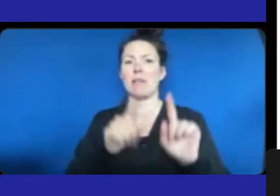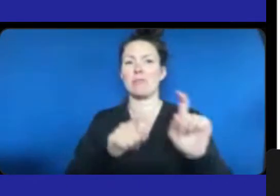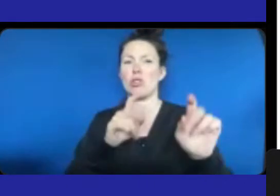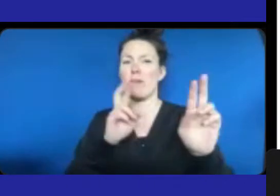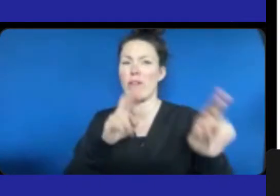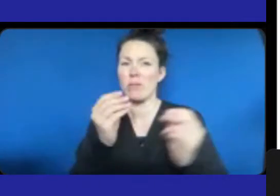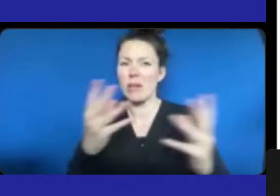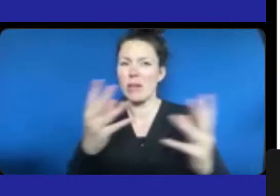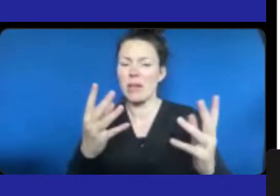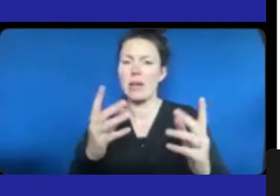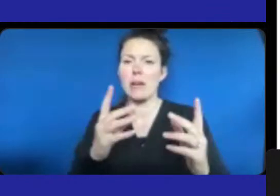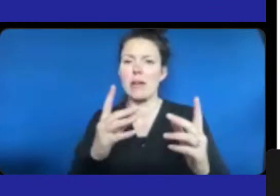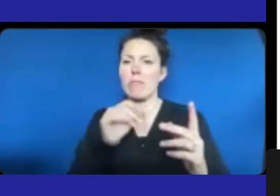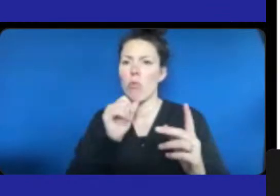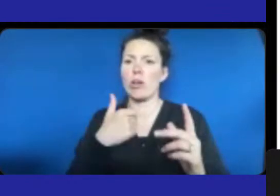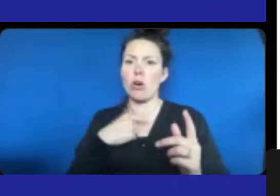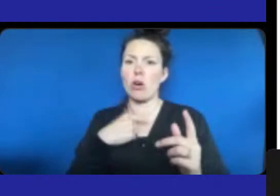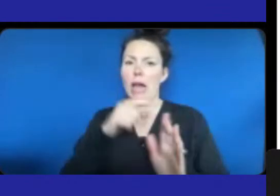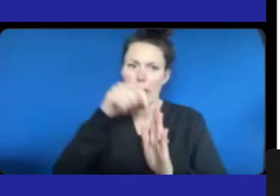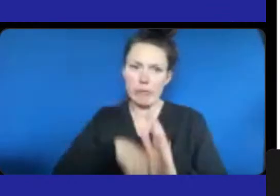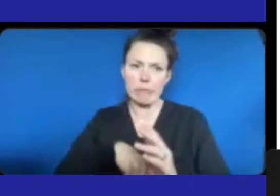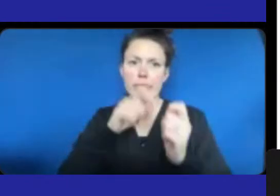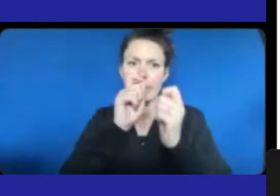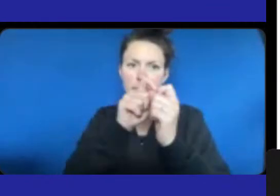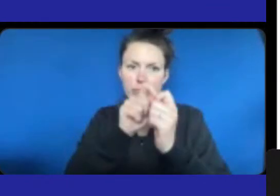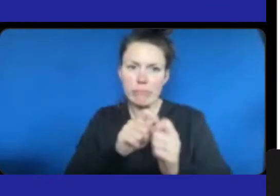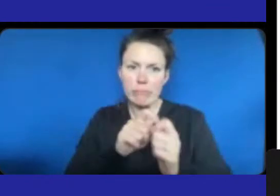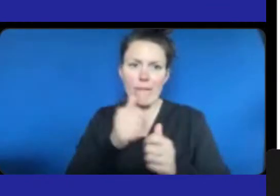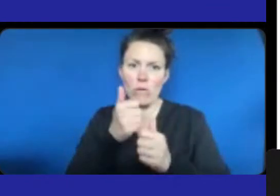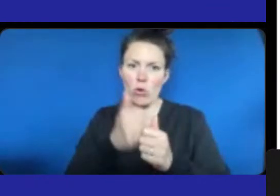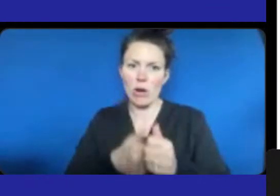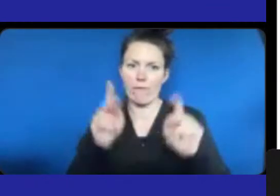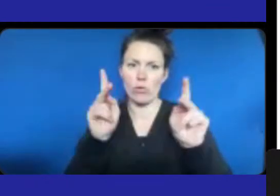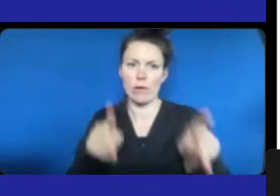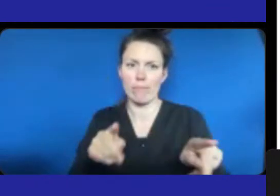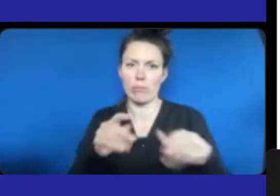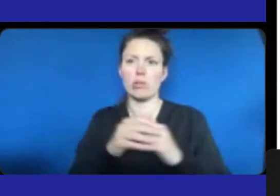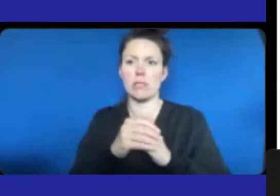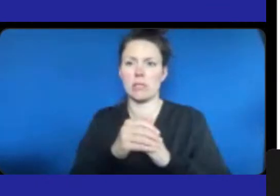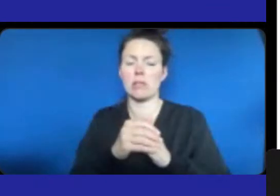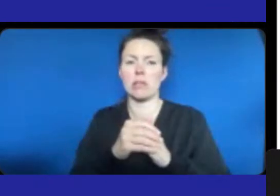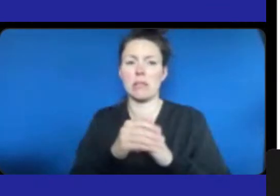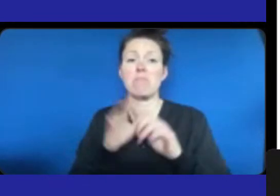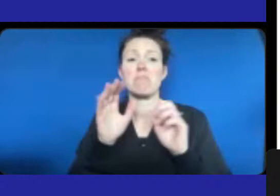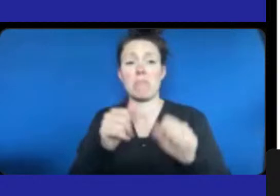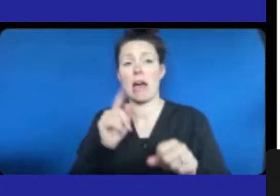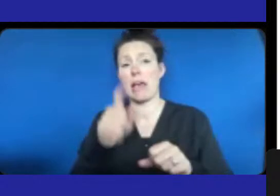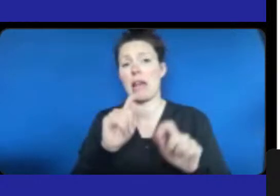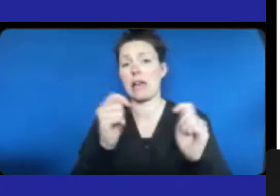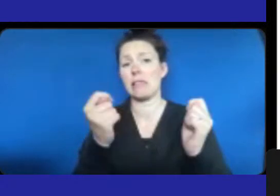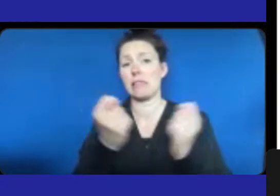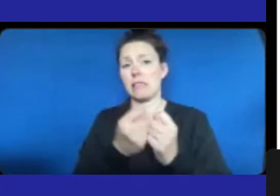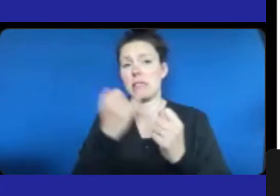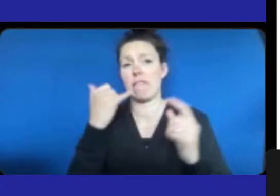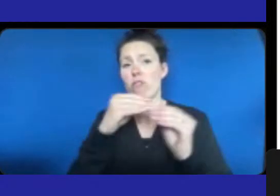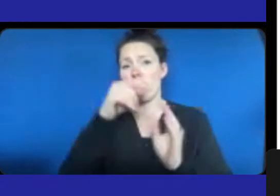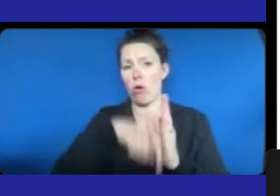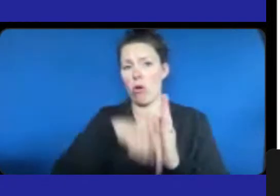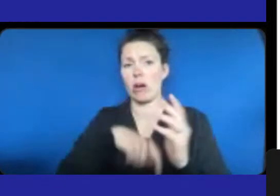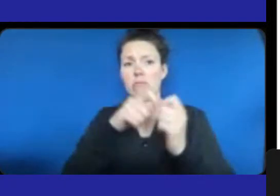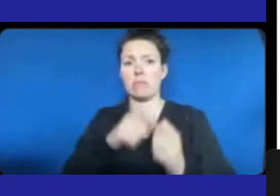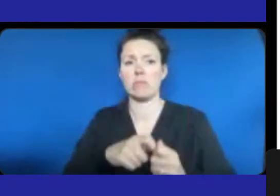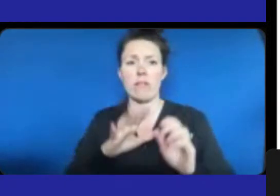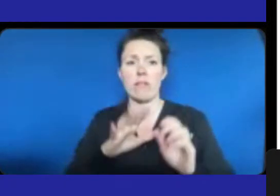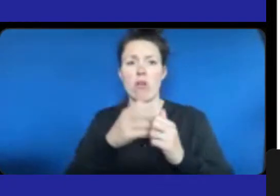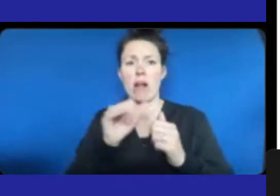have granular detail on every single person. But I can speak to the team and see if they have any more granularity on how that's